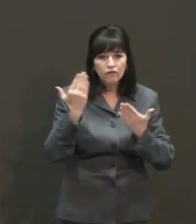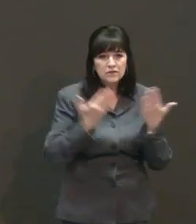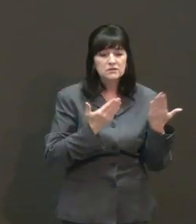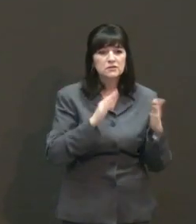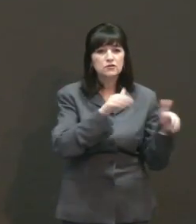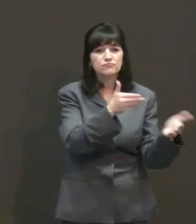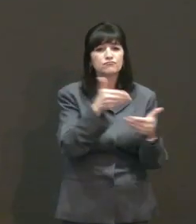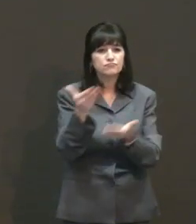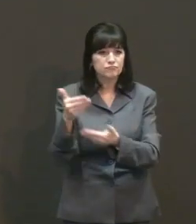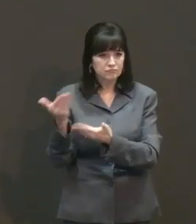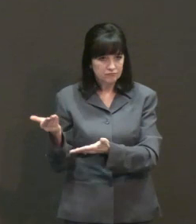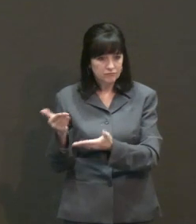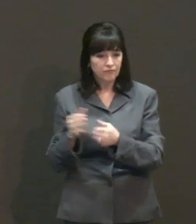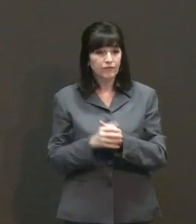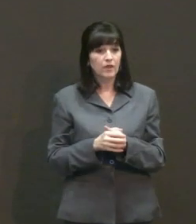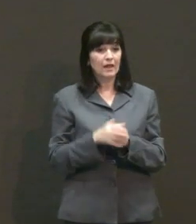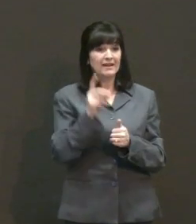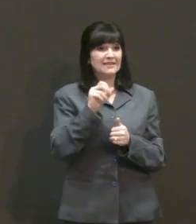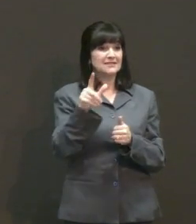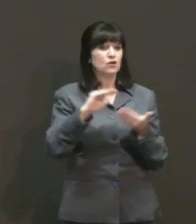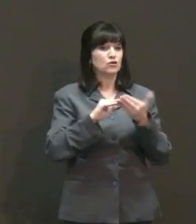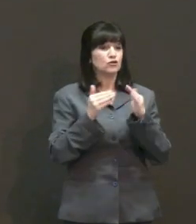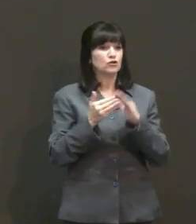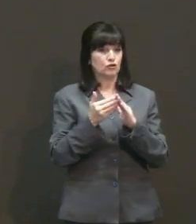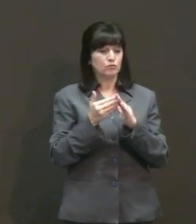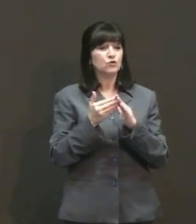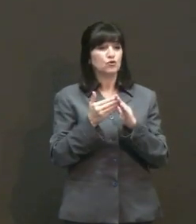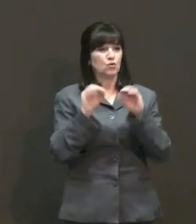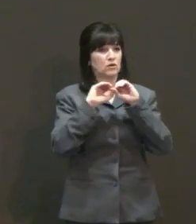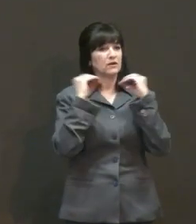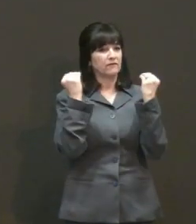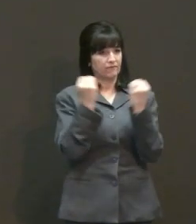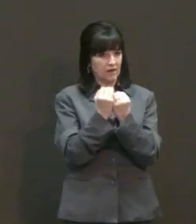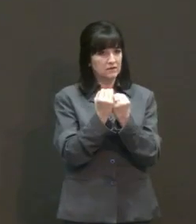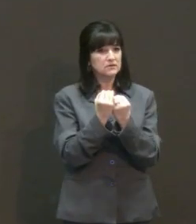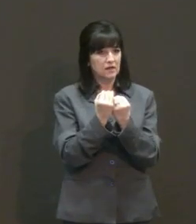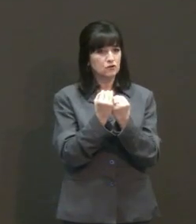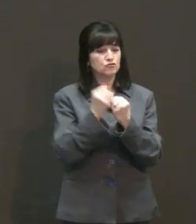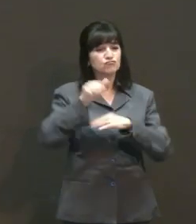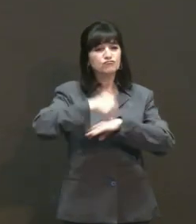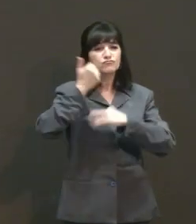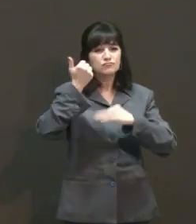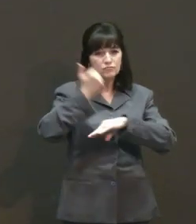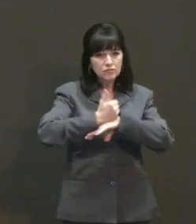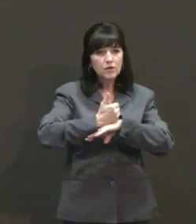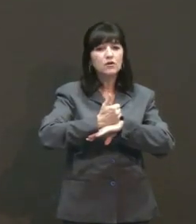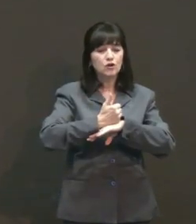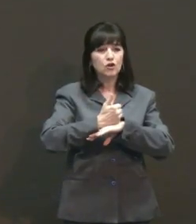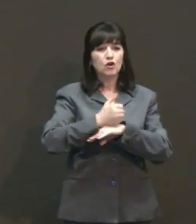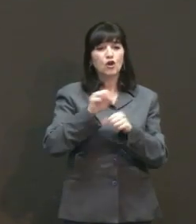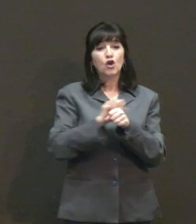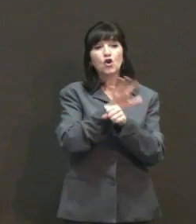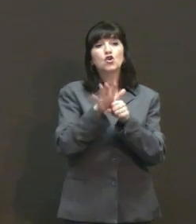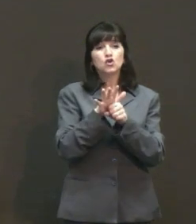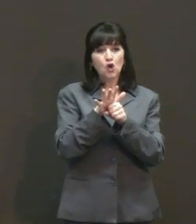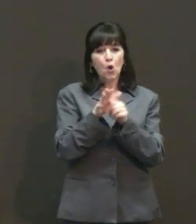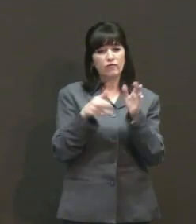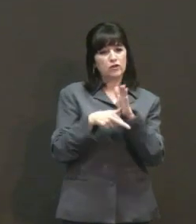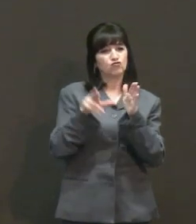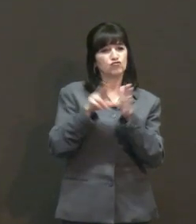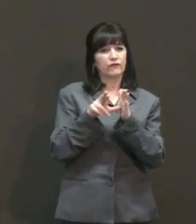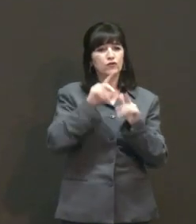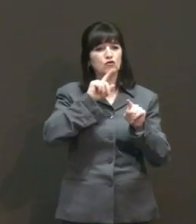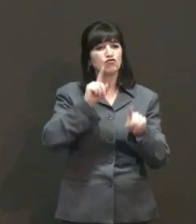Delaware Community Foundation is operating the COVID Strategic Response Fund and reviewing applications from organizations working with